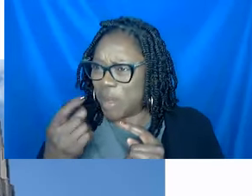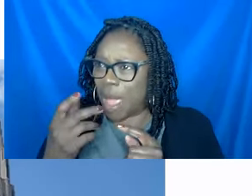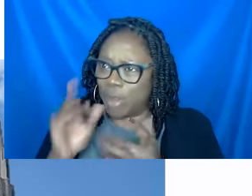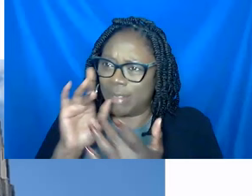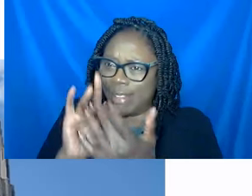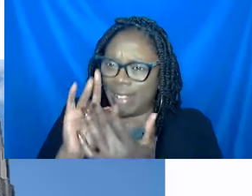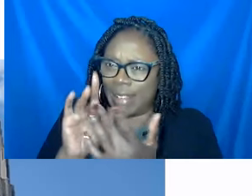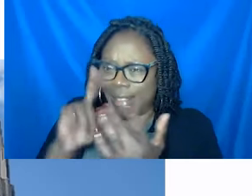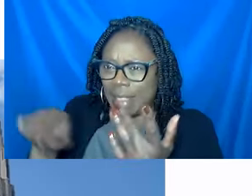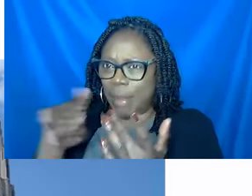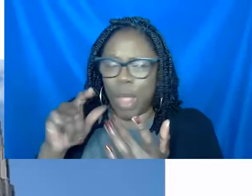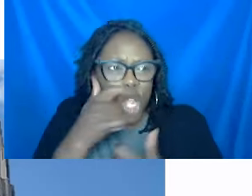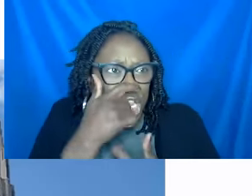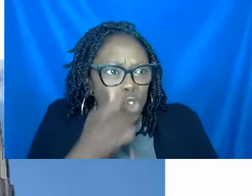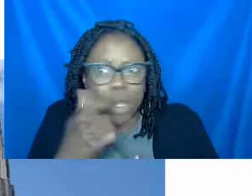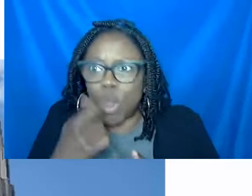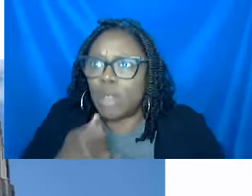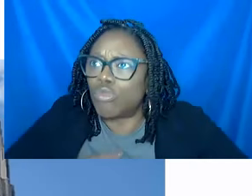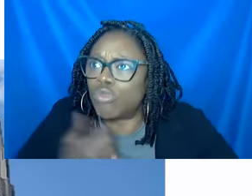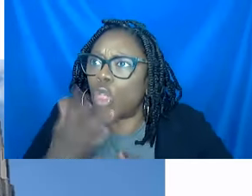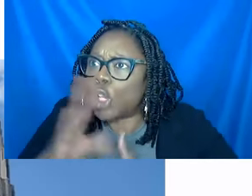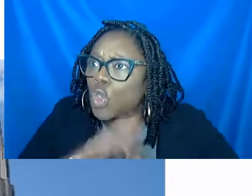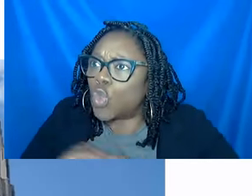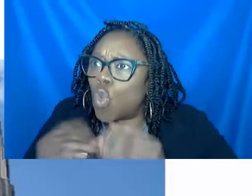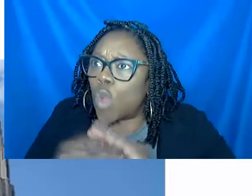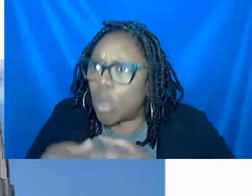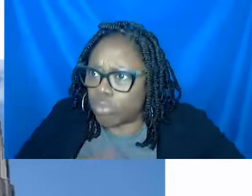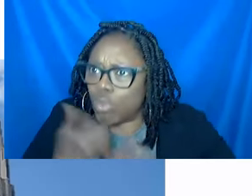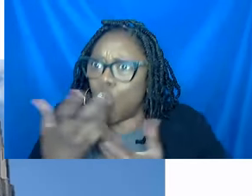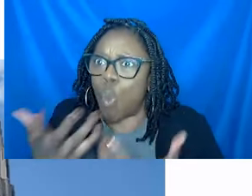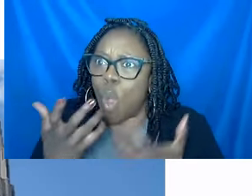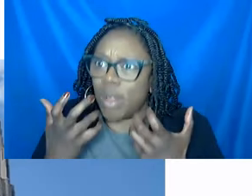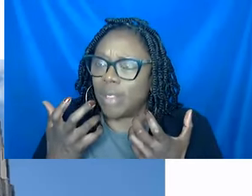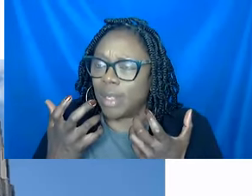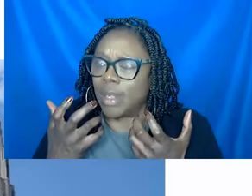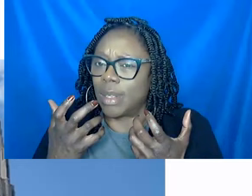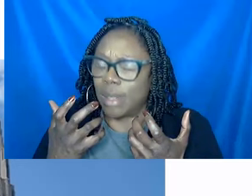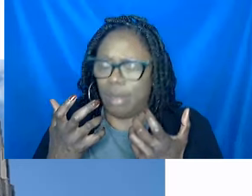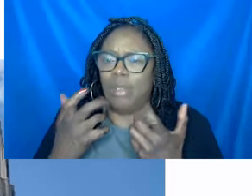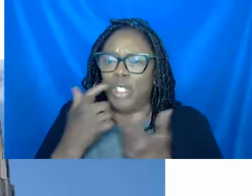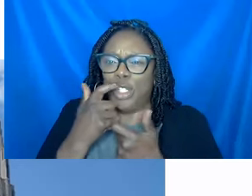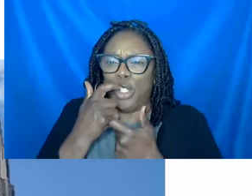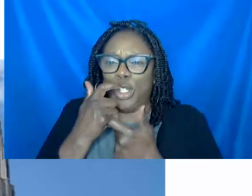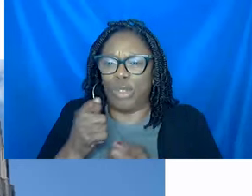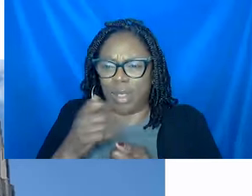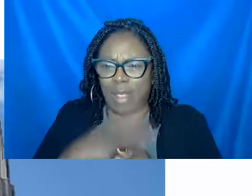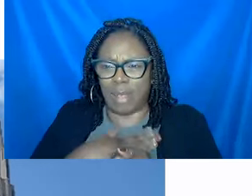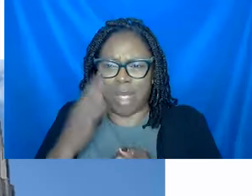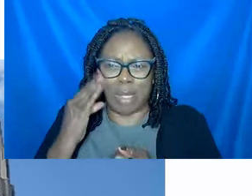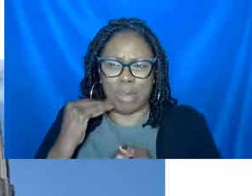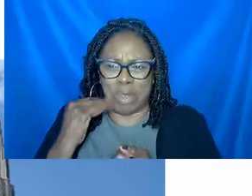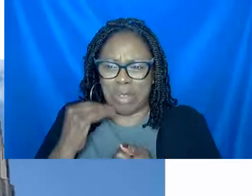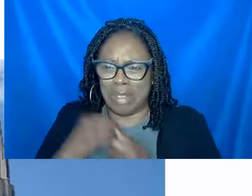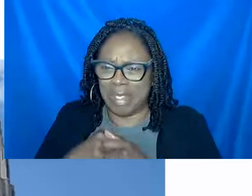them. They were so interested in telling their stories. It's just interesting to me that I had that experience while I was